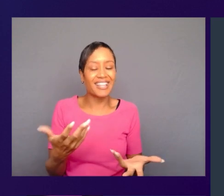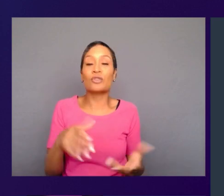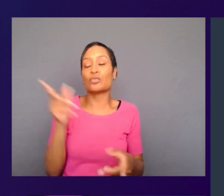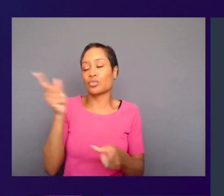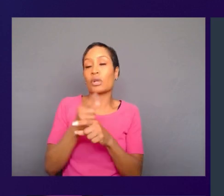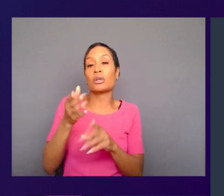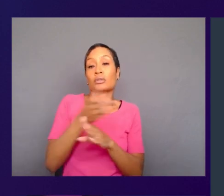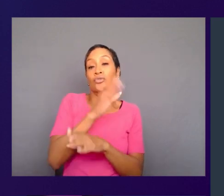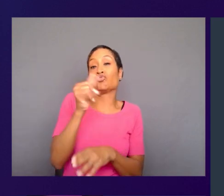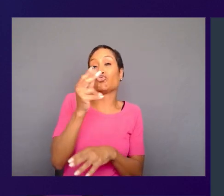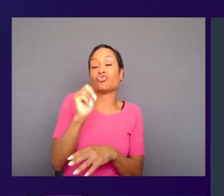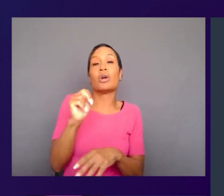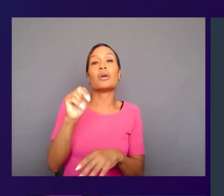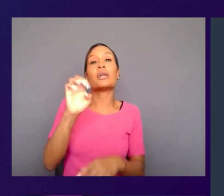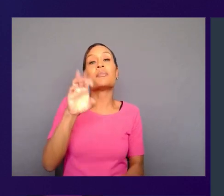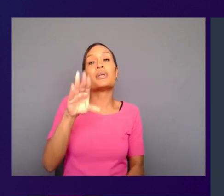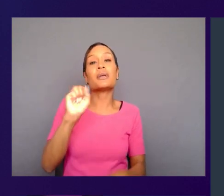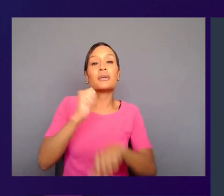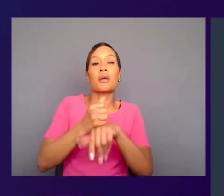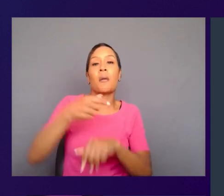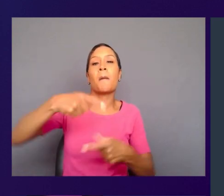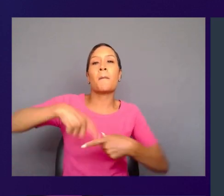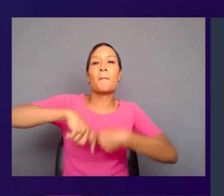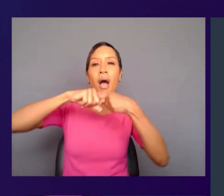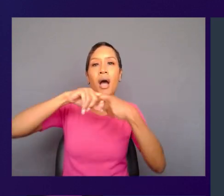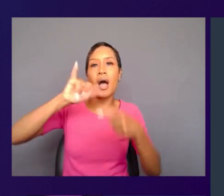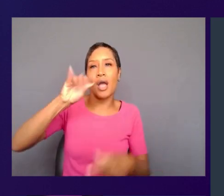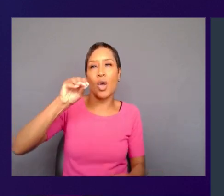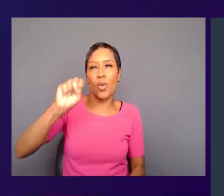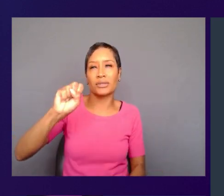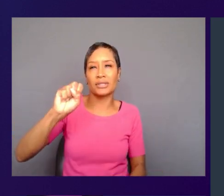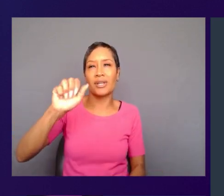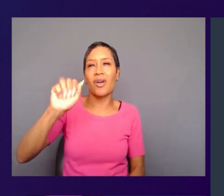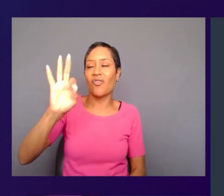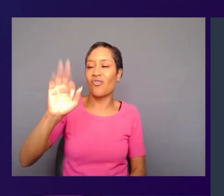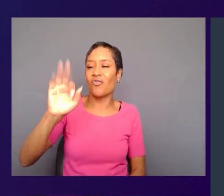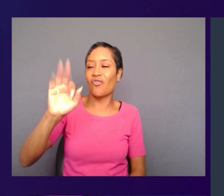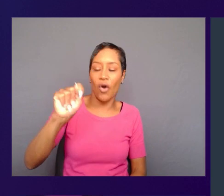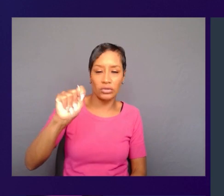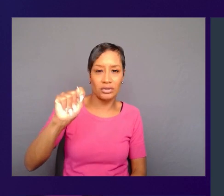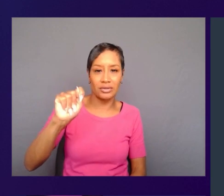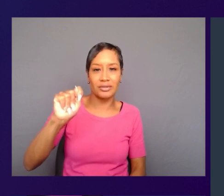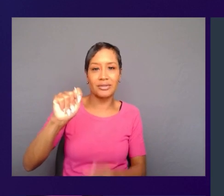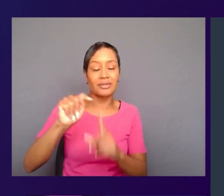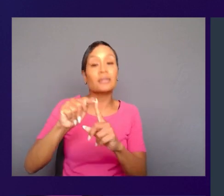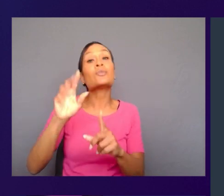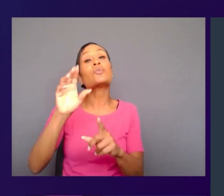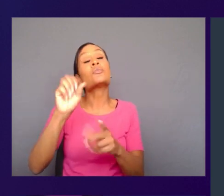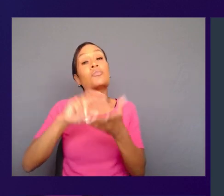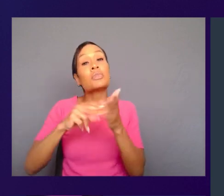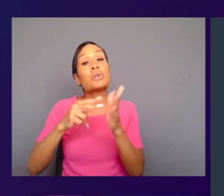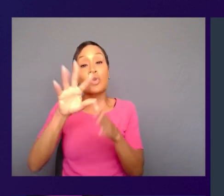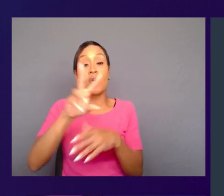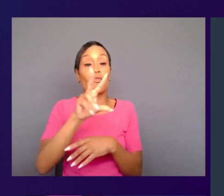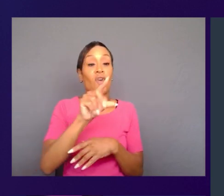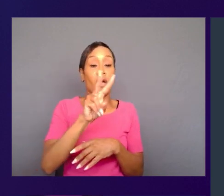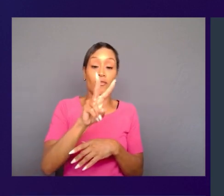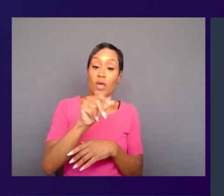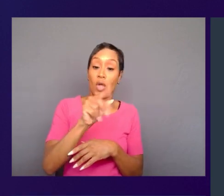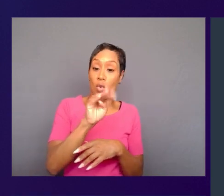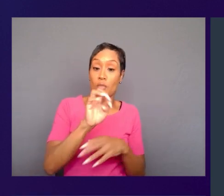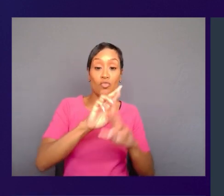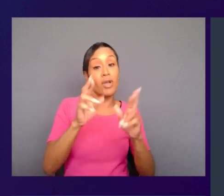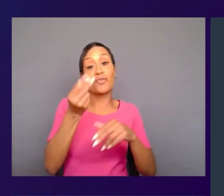launched Pause I/O actions in fault injection service. So it's going to allow you to test if your volume were to become unavailable from a few minutes up to a